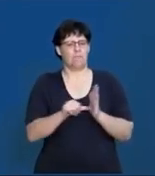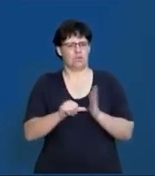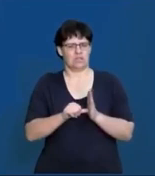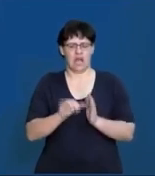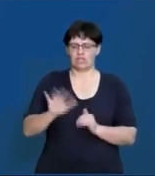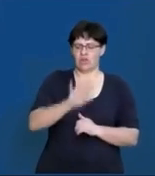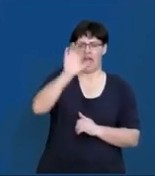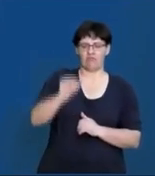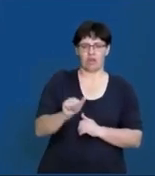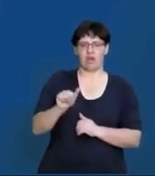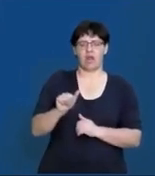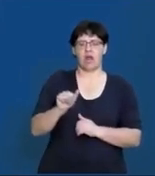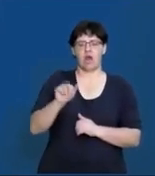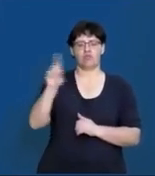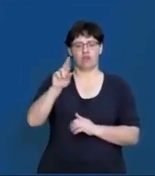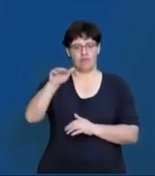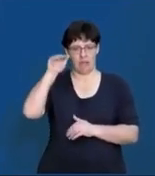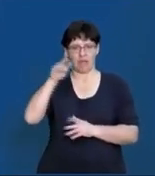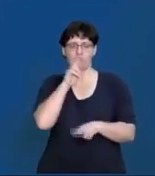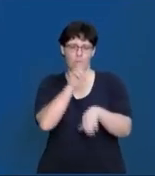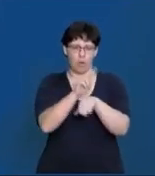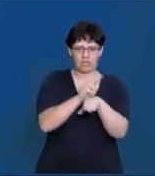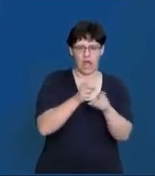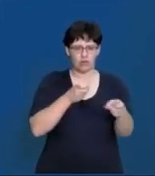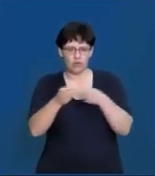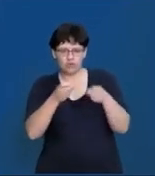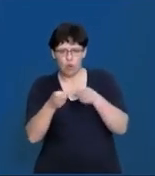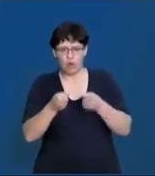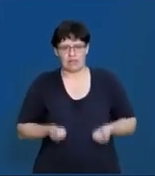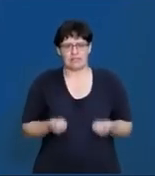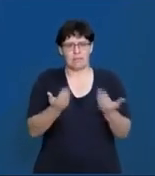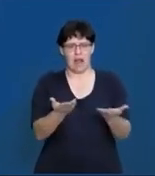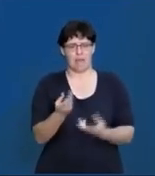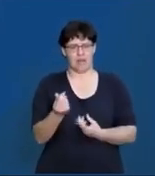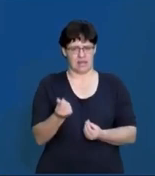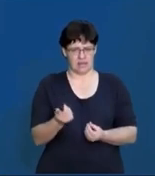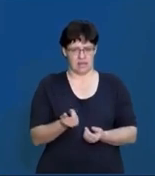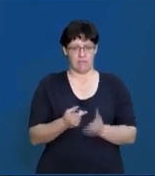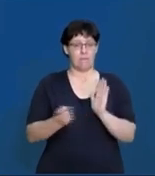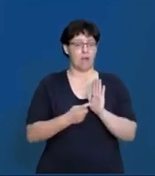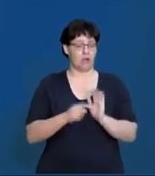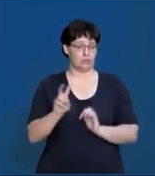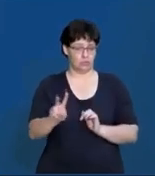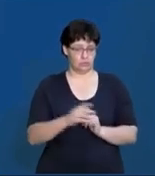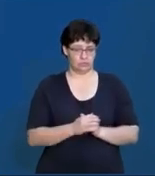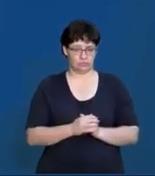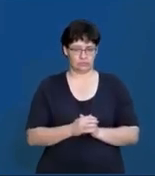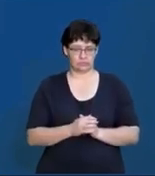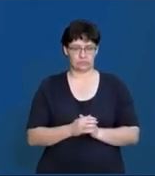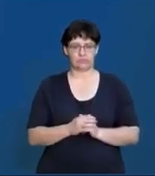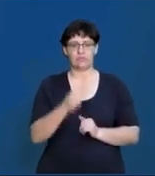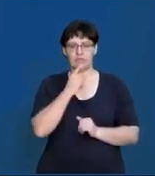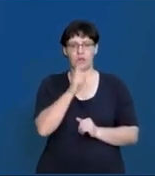it important for the South African Reserve Bank to monitor and to control the supply of money for 2 marks? Right? When it